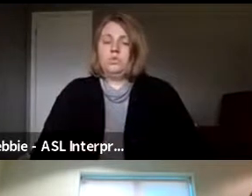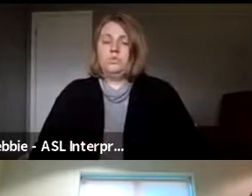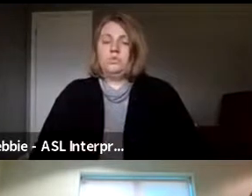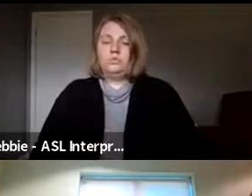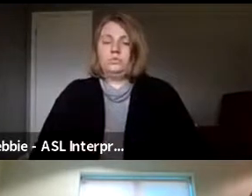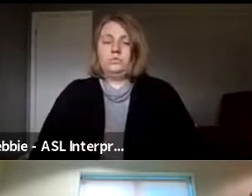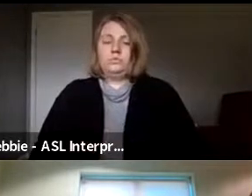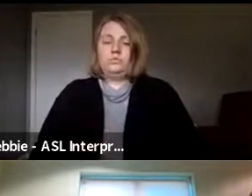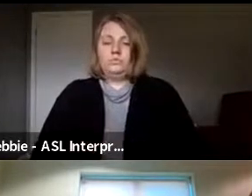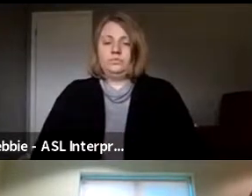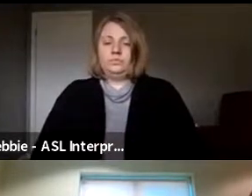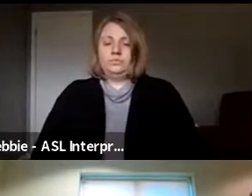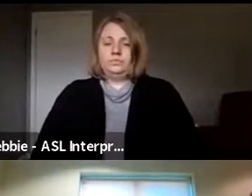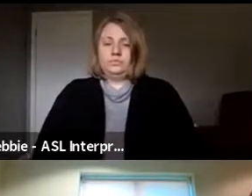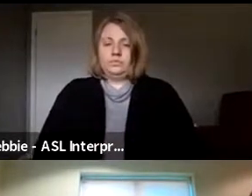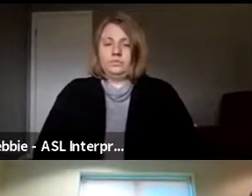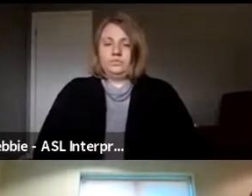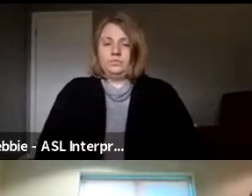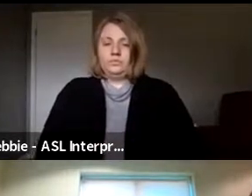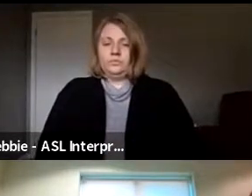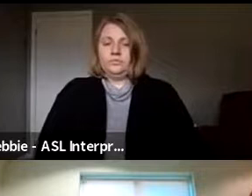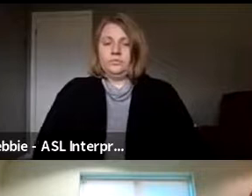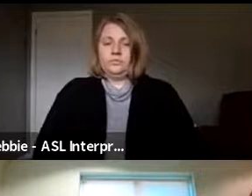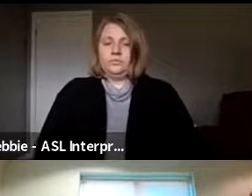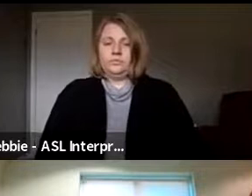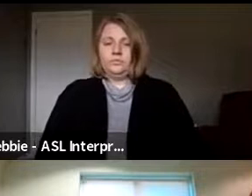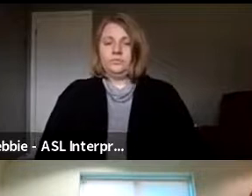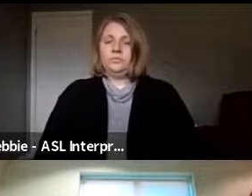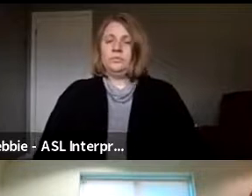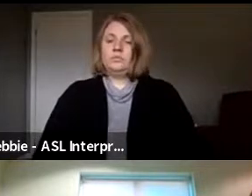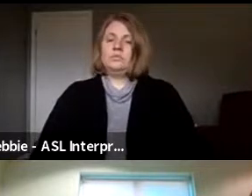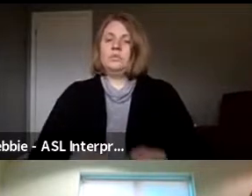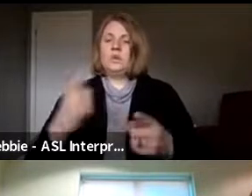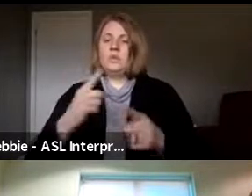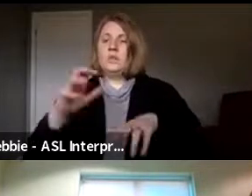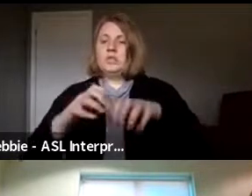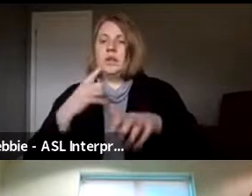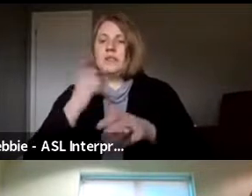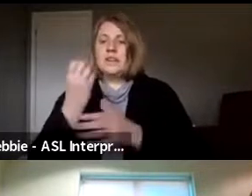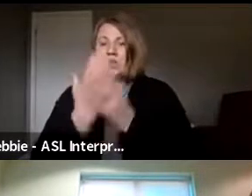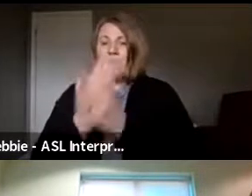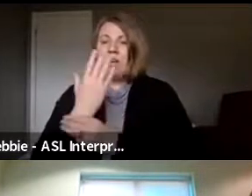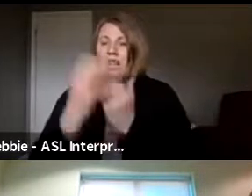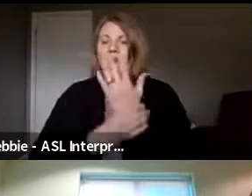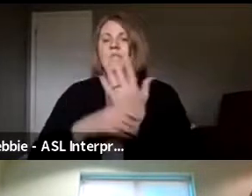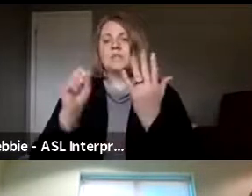Let me just connect. You can wear gloves if you're going to be that way. Yes, you can wear gloves.